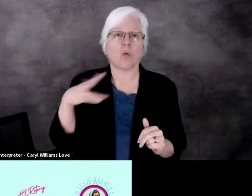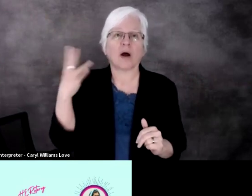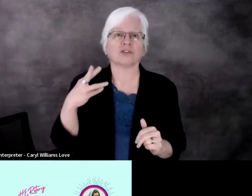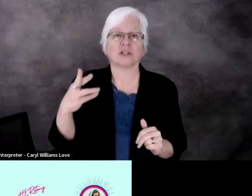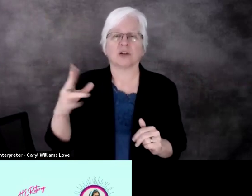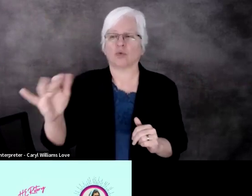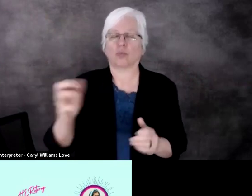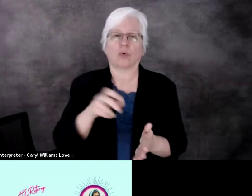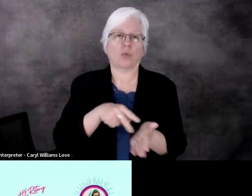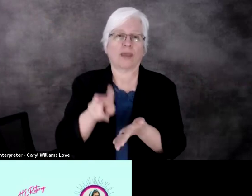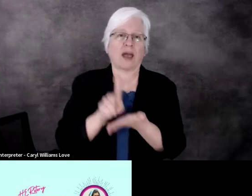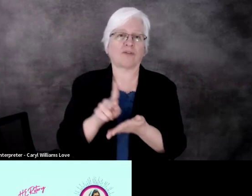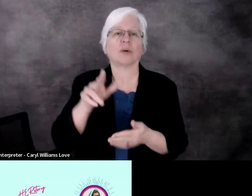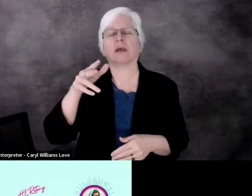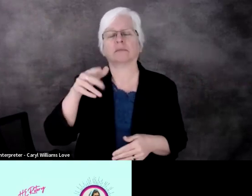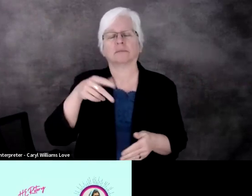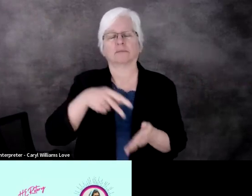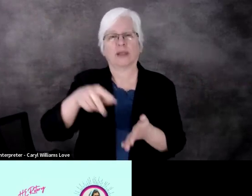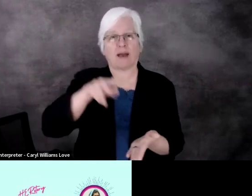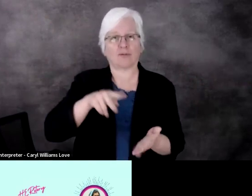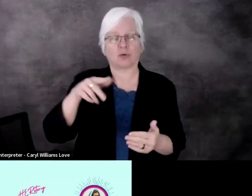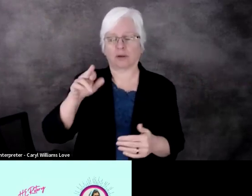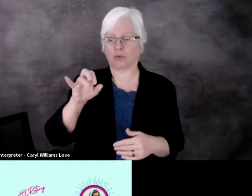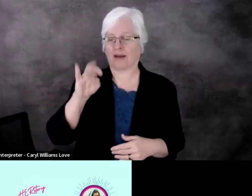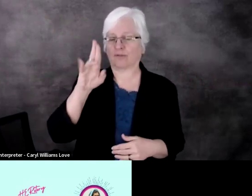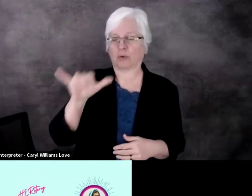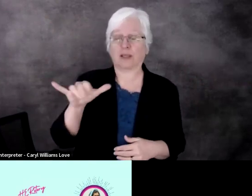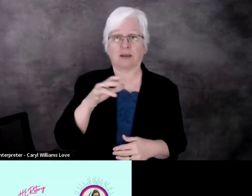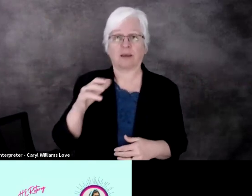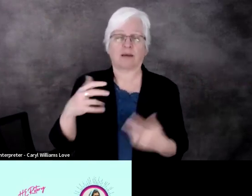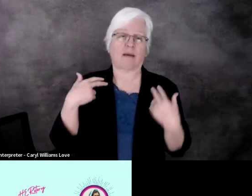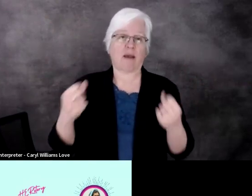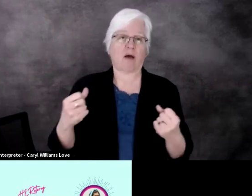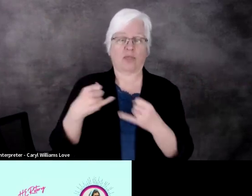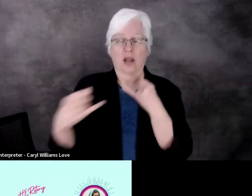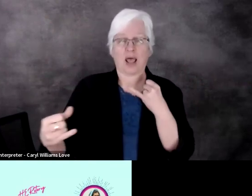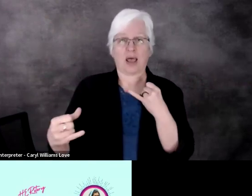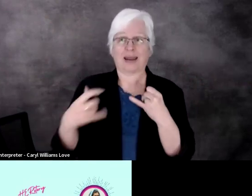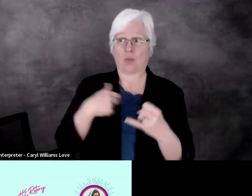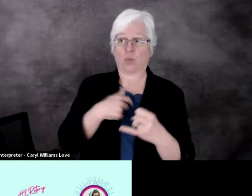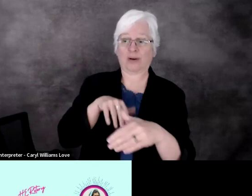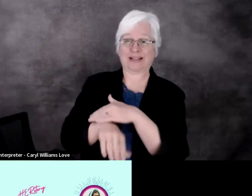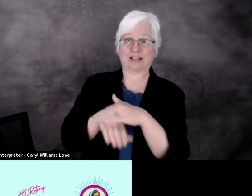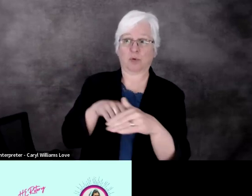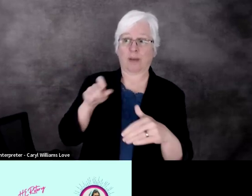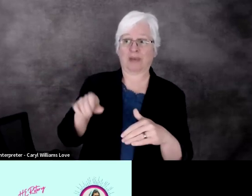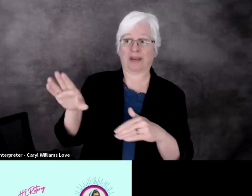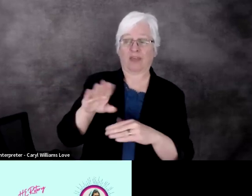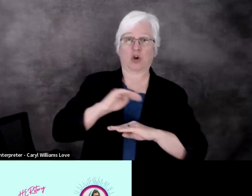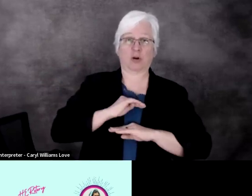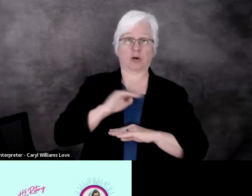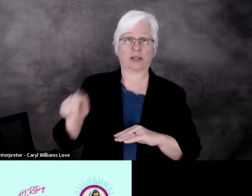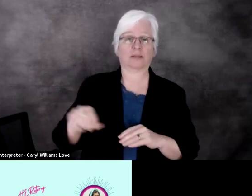Helpline that we operate and that we're accessible and meeting the needs there. We are about to, in partnership